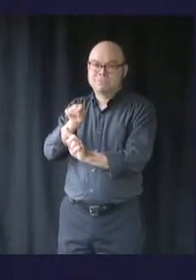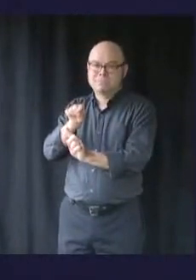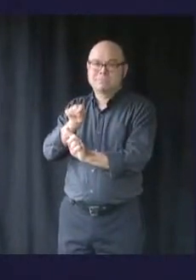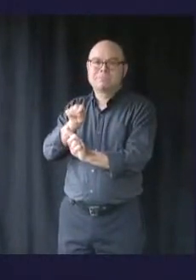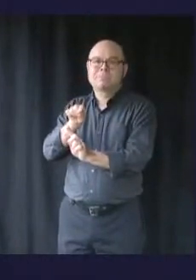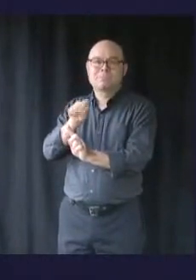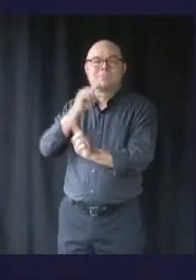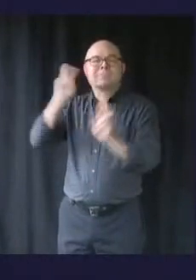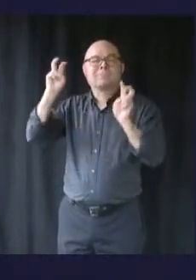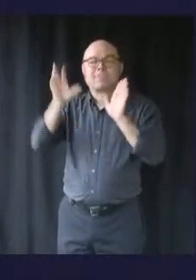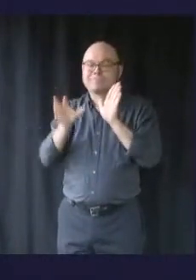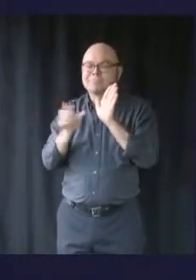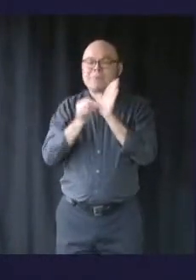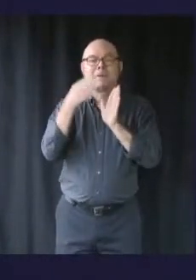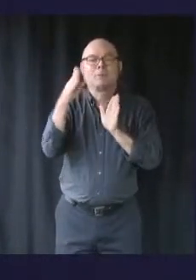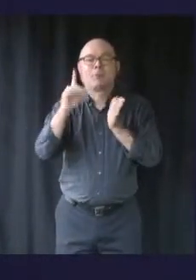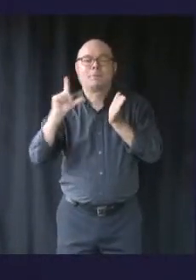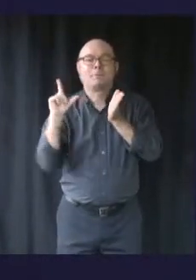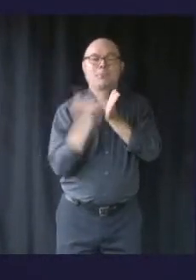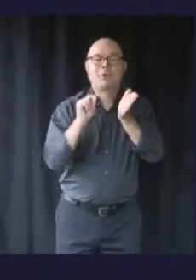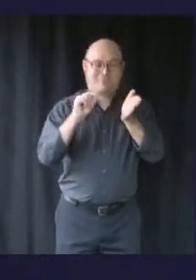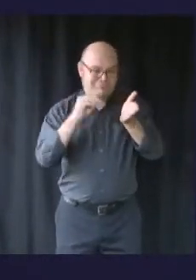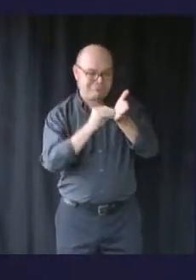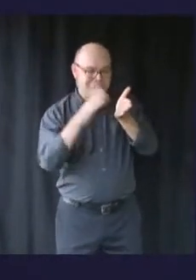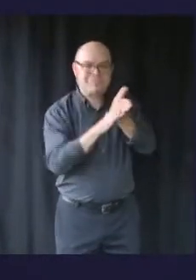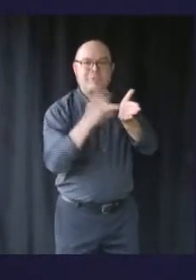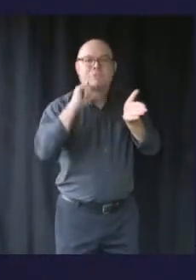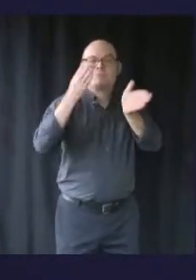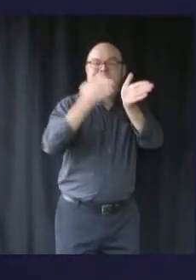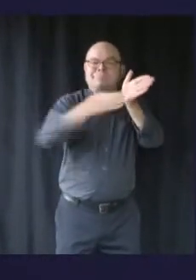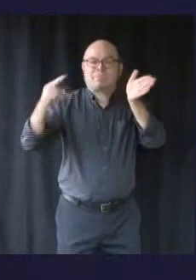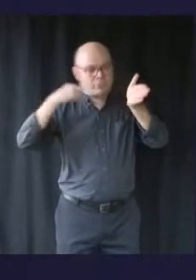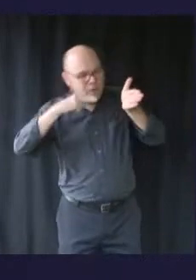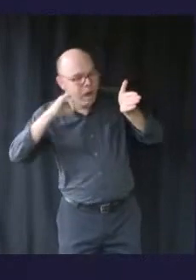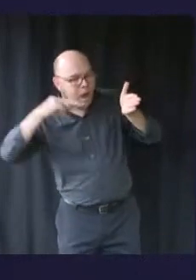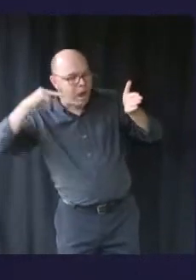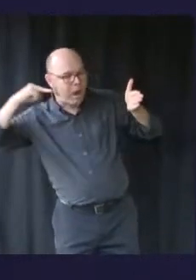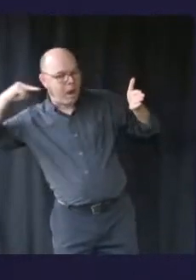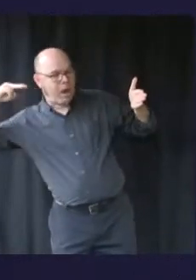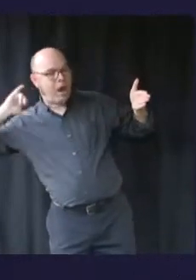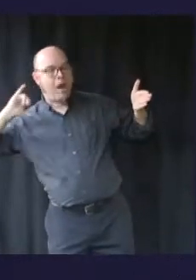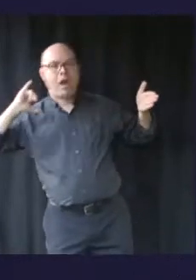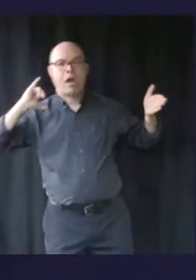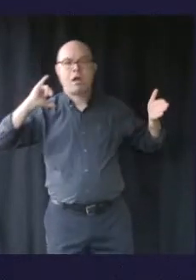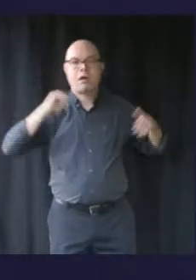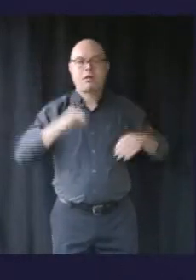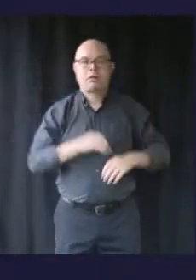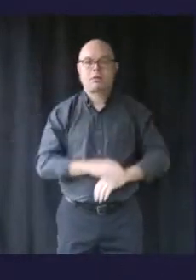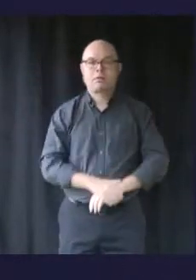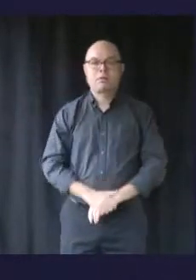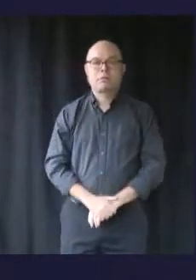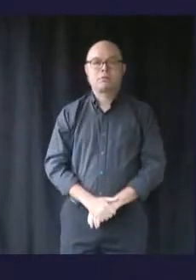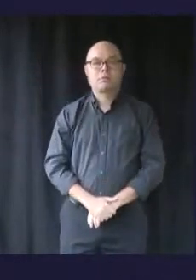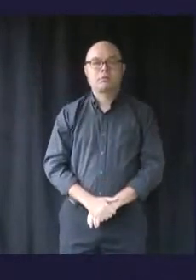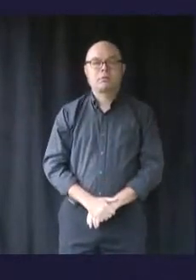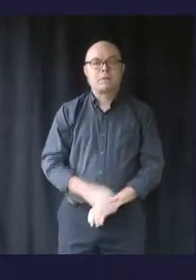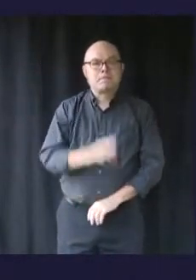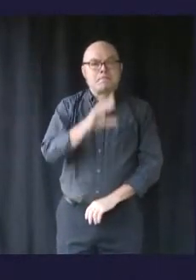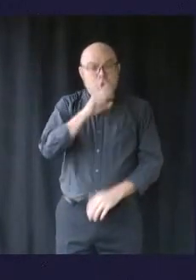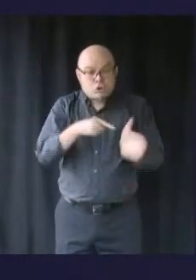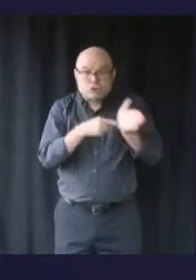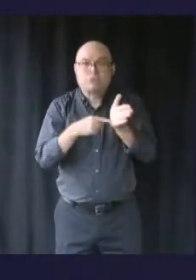for future United Nations tribunals that would help deliver justice after atrocities committed in